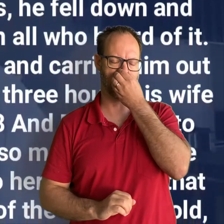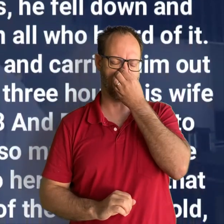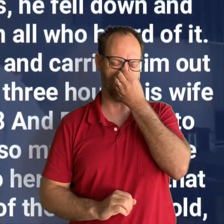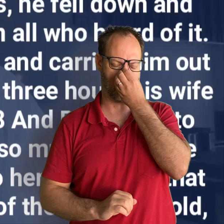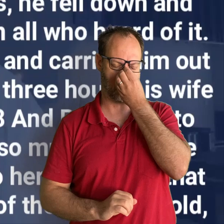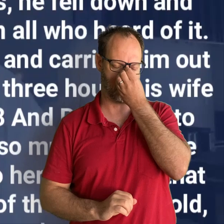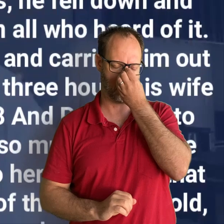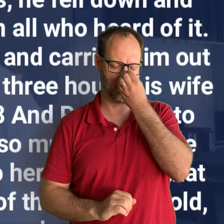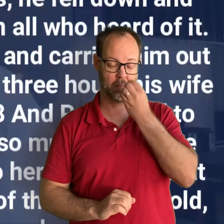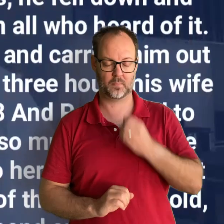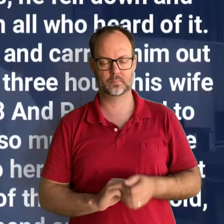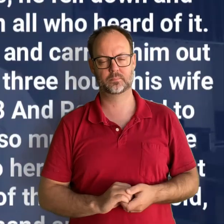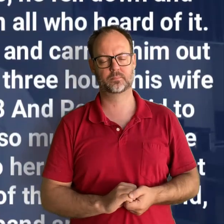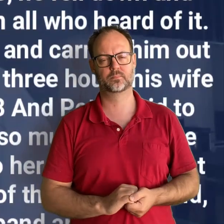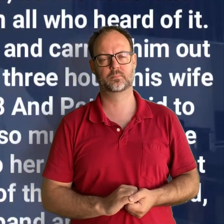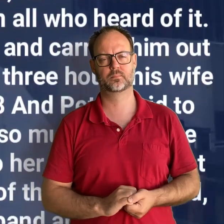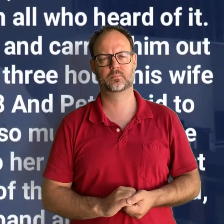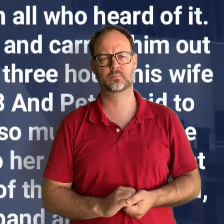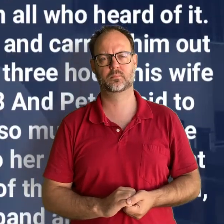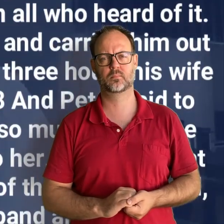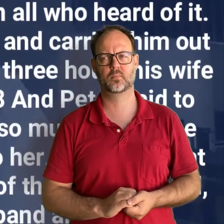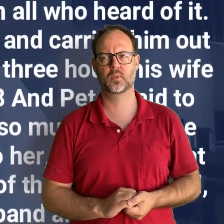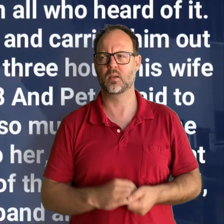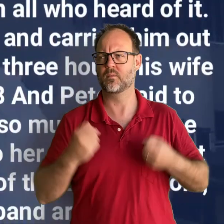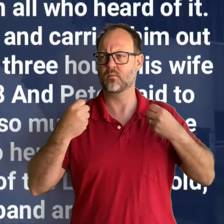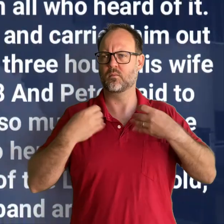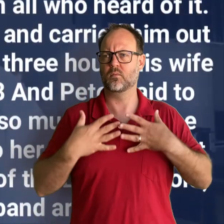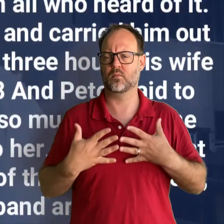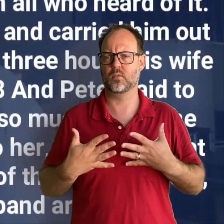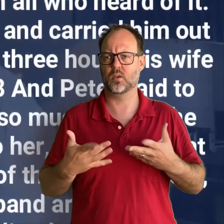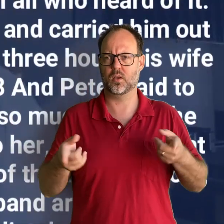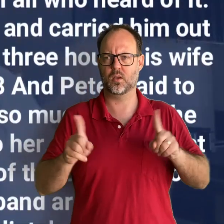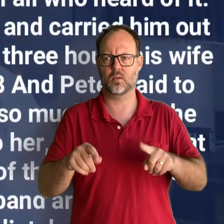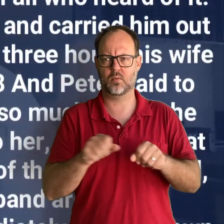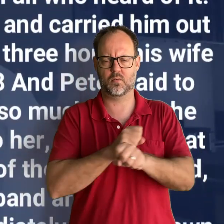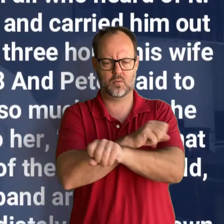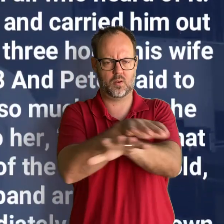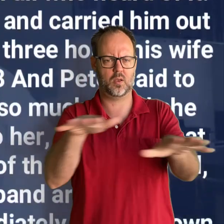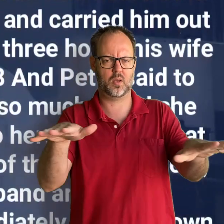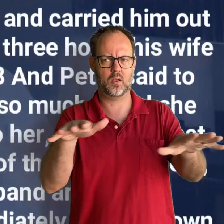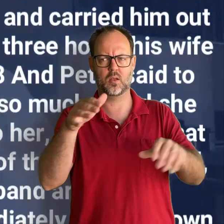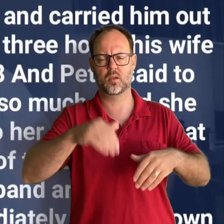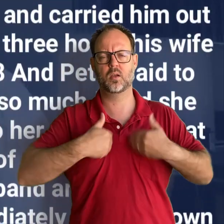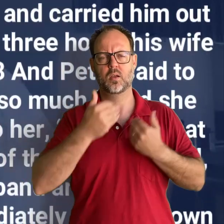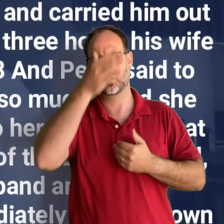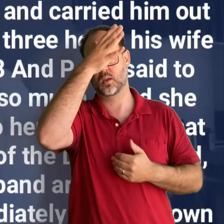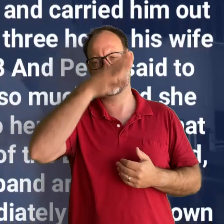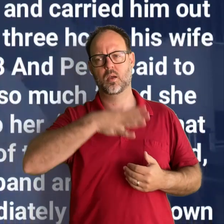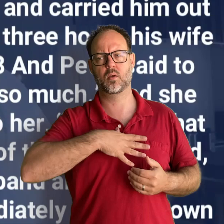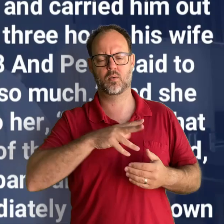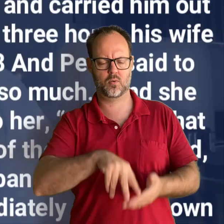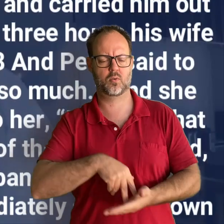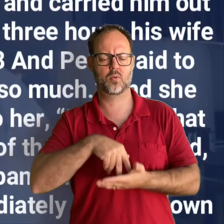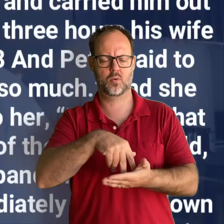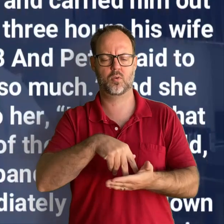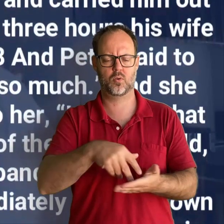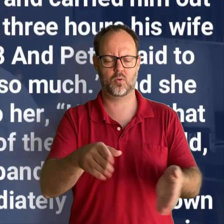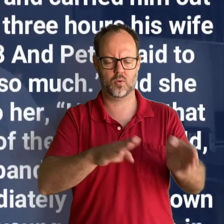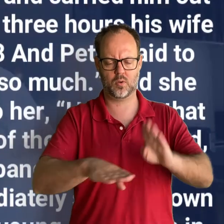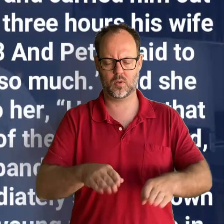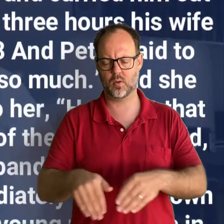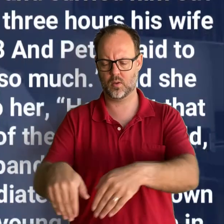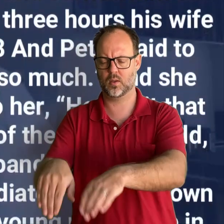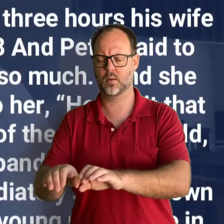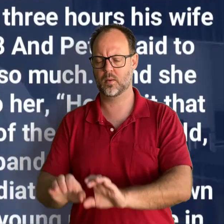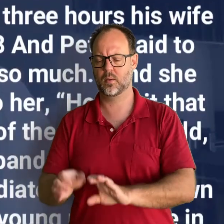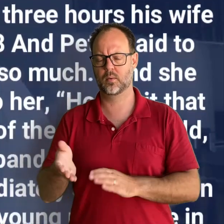last. And great fear came upon all who heard of it. The young men rose and wrapped him up and carried him out